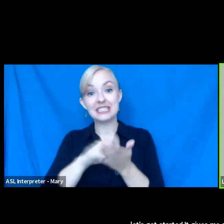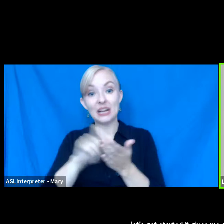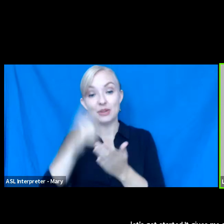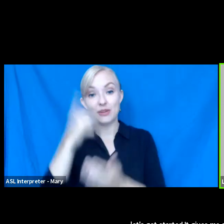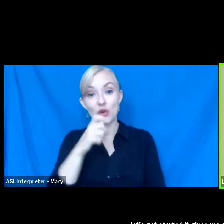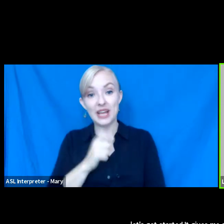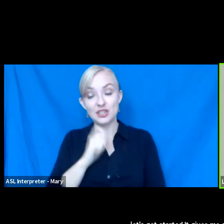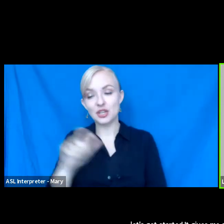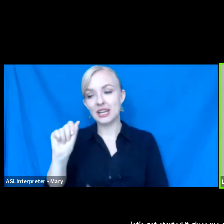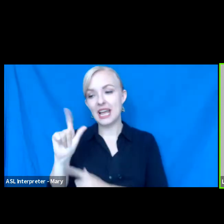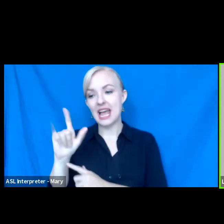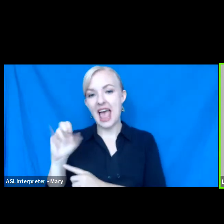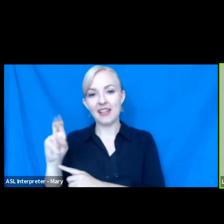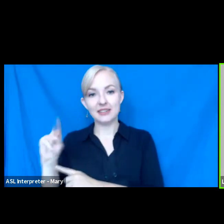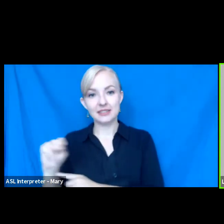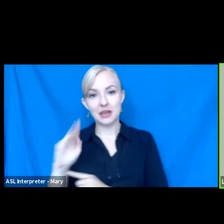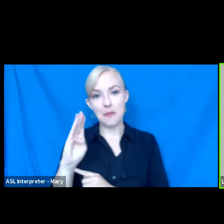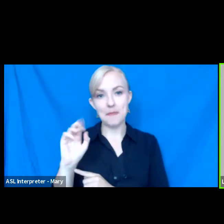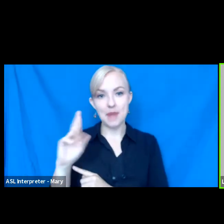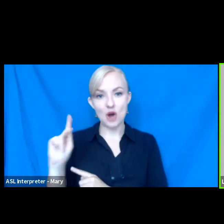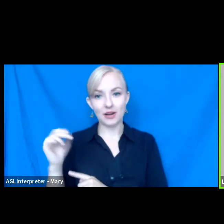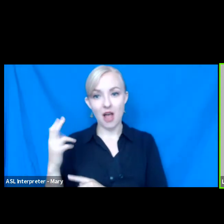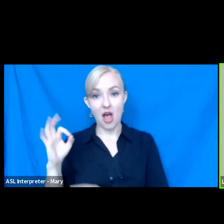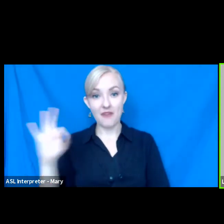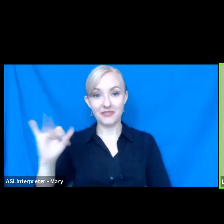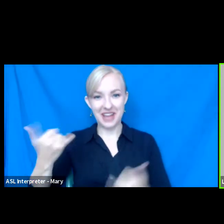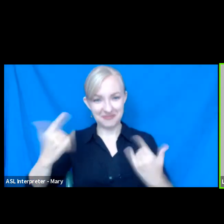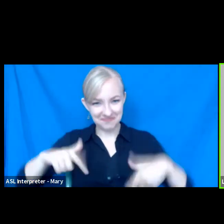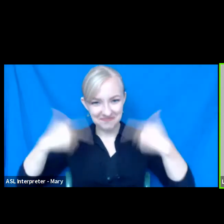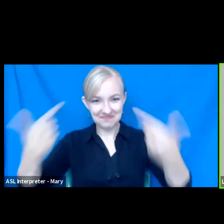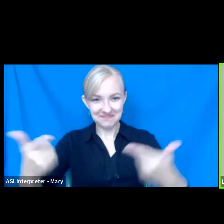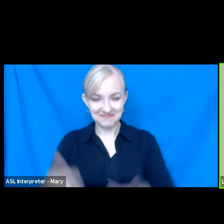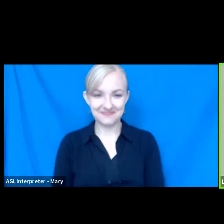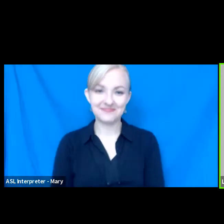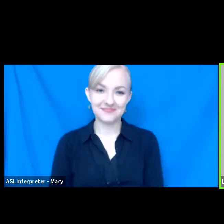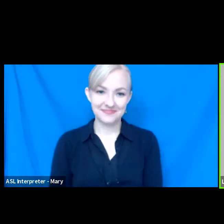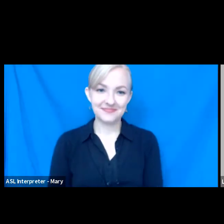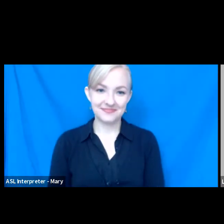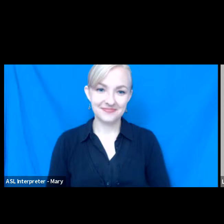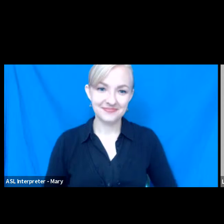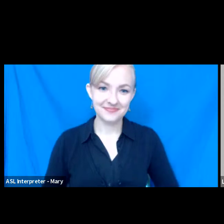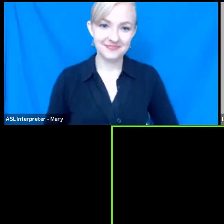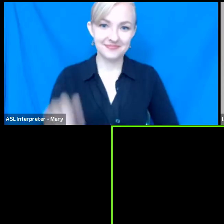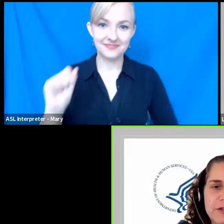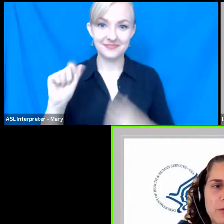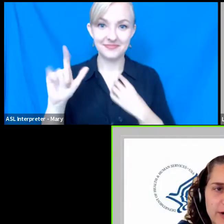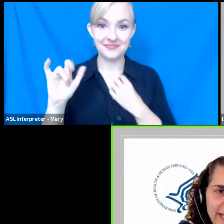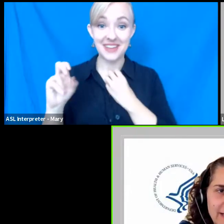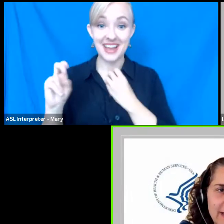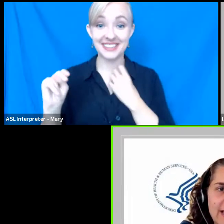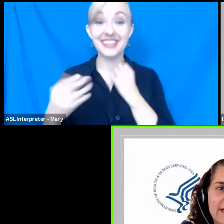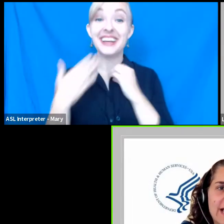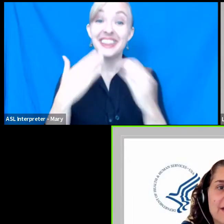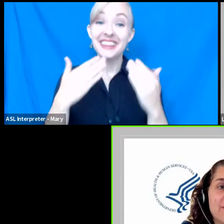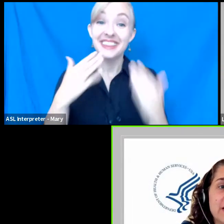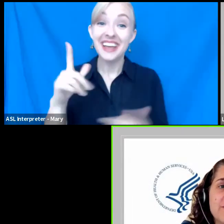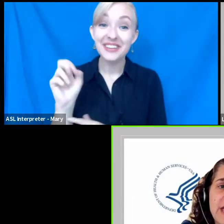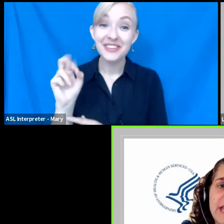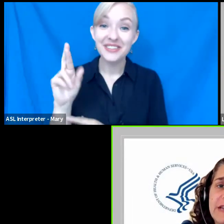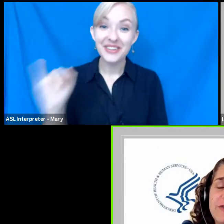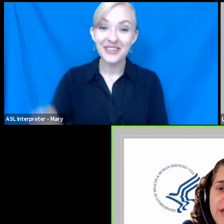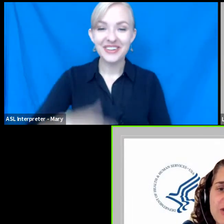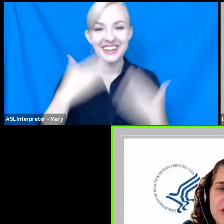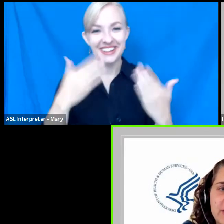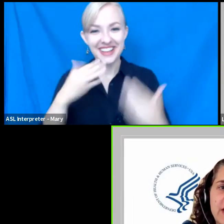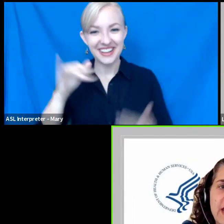Allison Barkoff. Allison, the floor is yours. Thank you so much, Lori, and thanks for